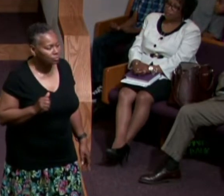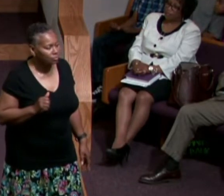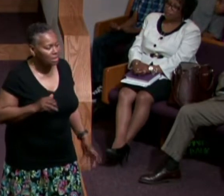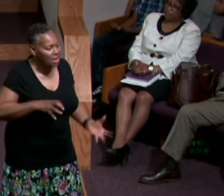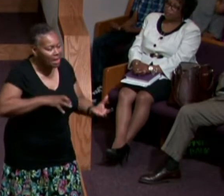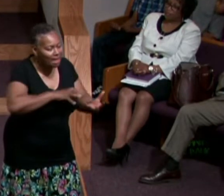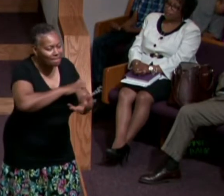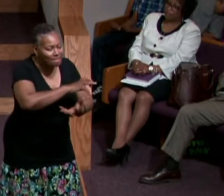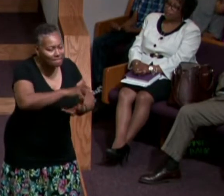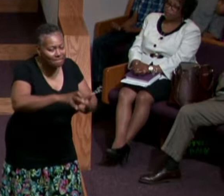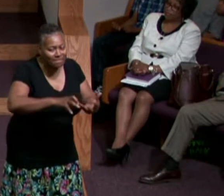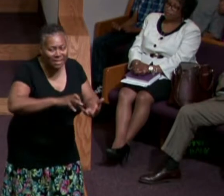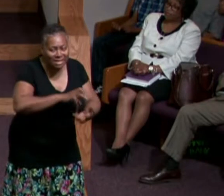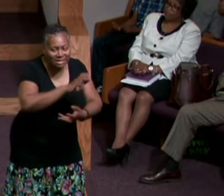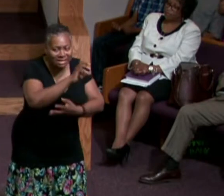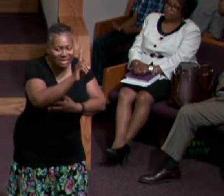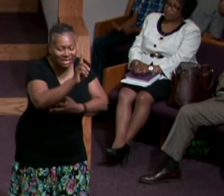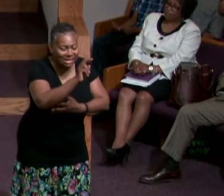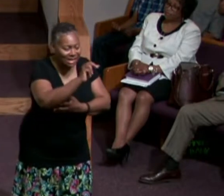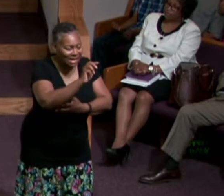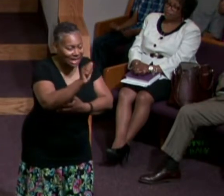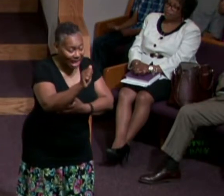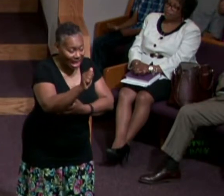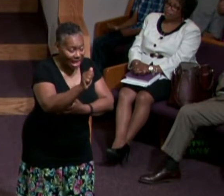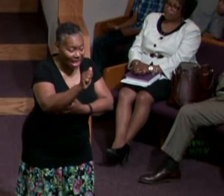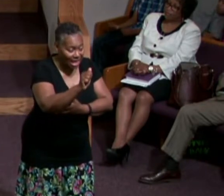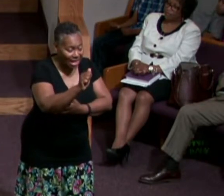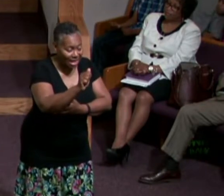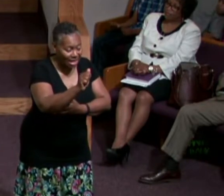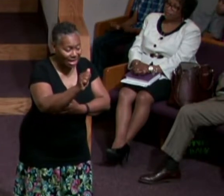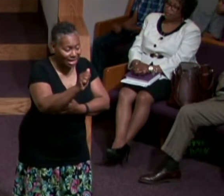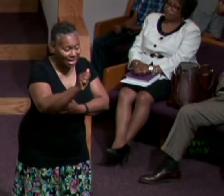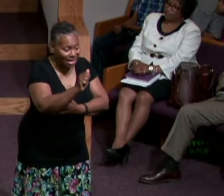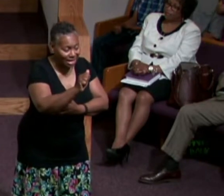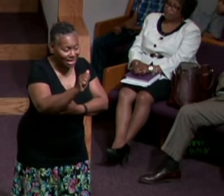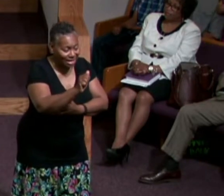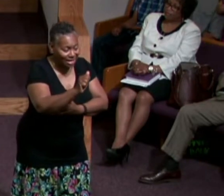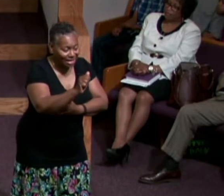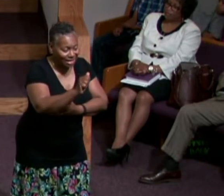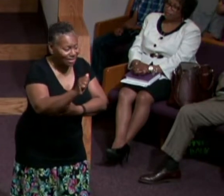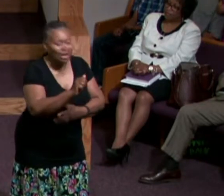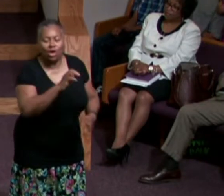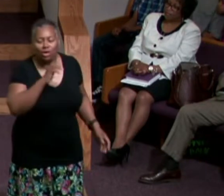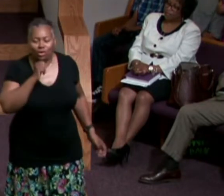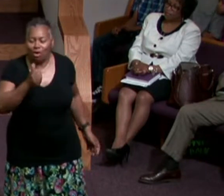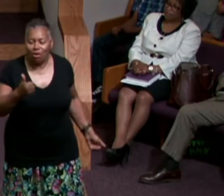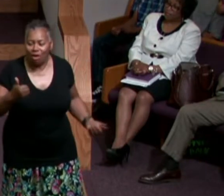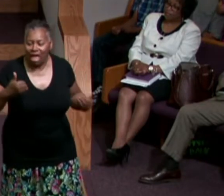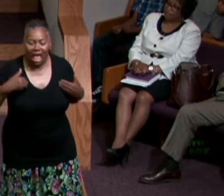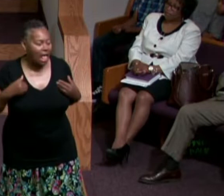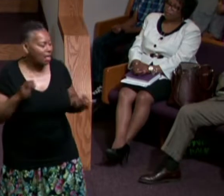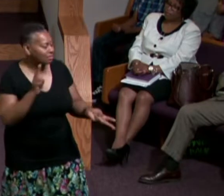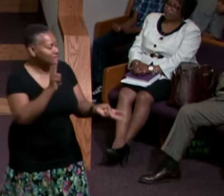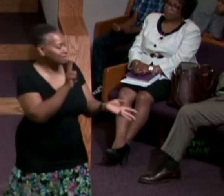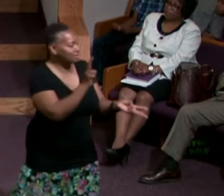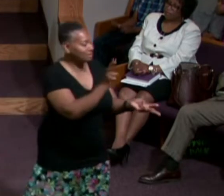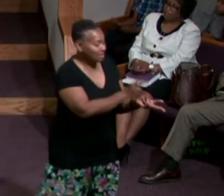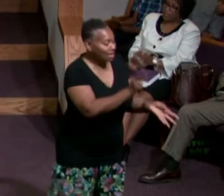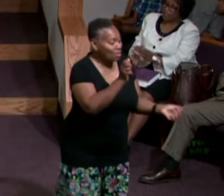DNA with a brother that you would be shamed to have father your